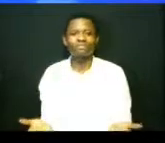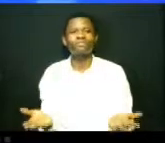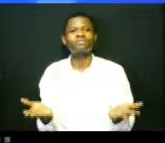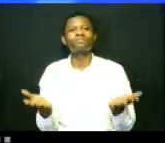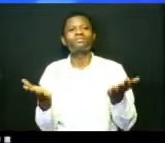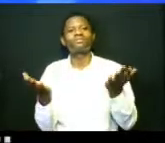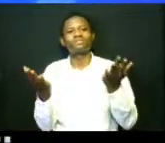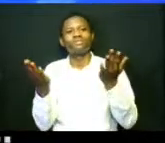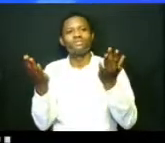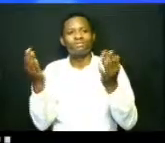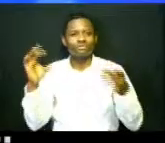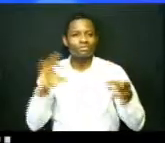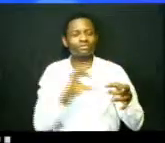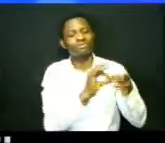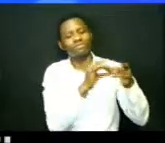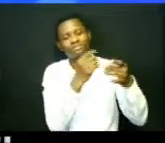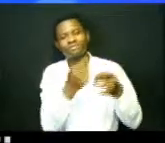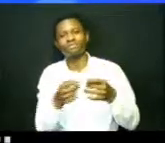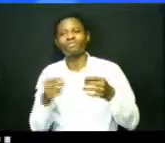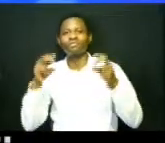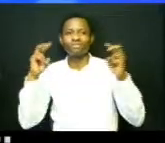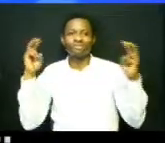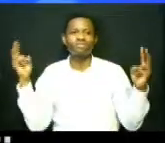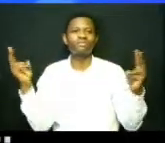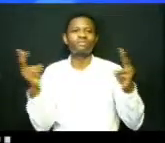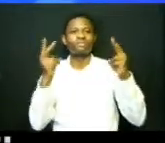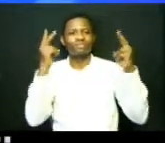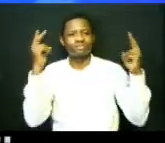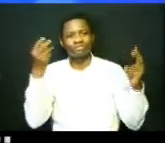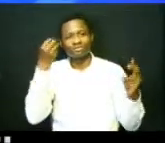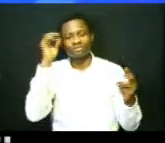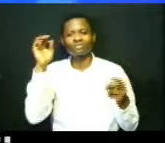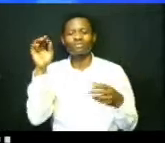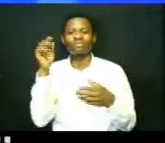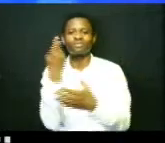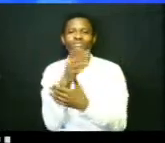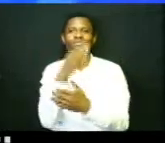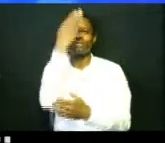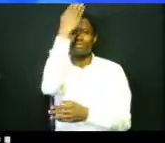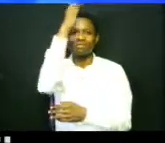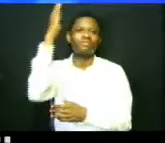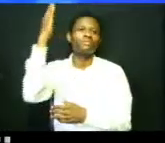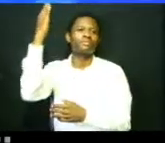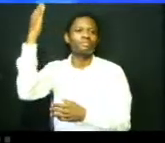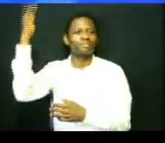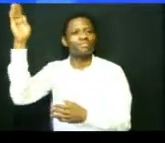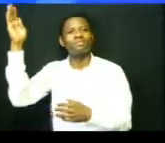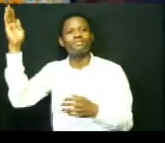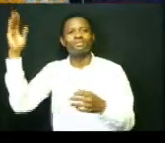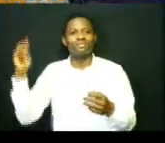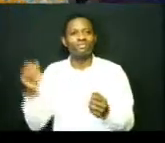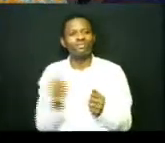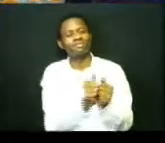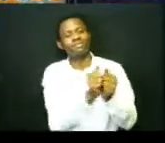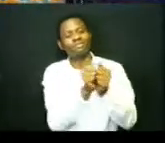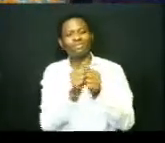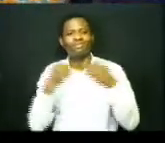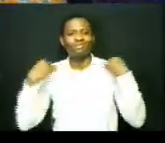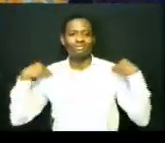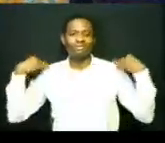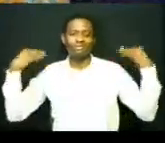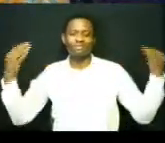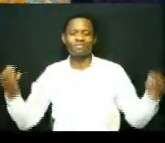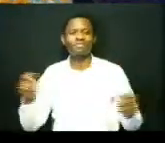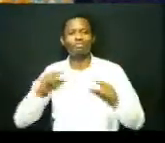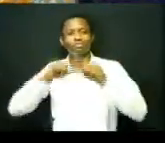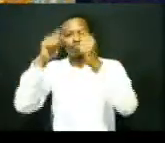nations rise, join the triumph of the skies. With